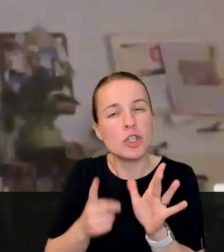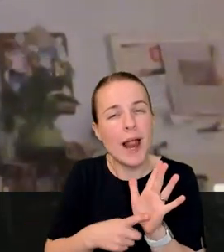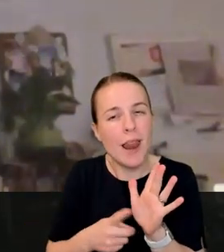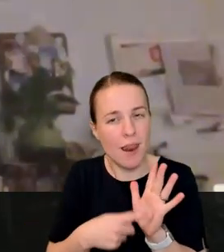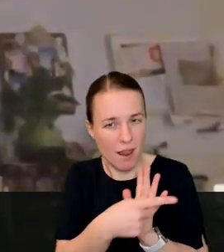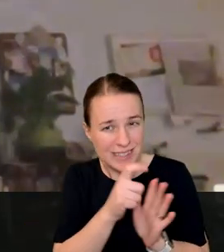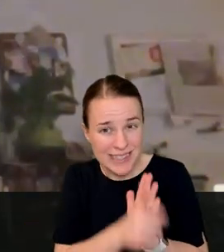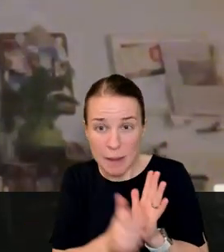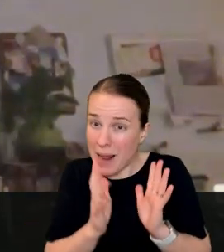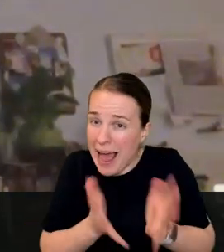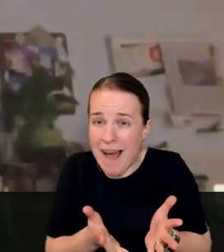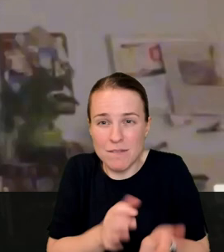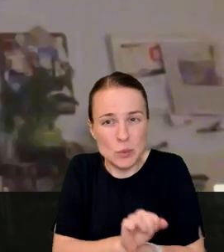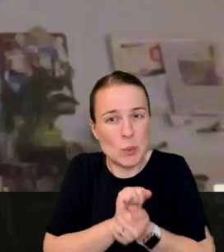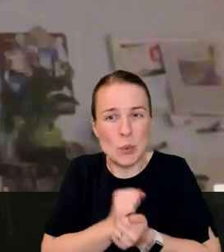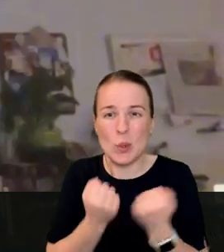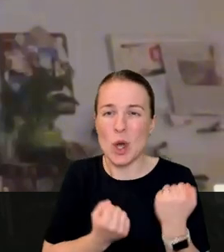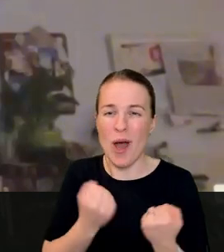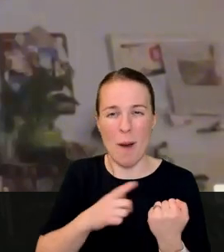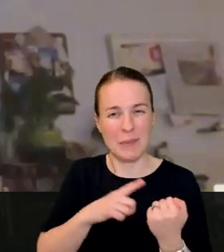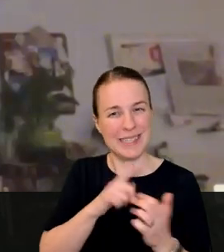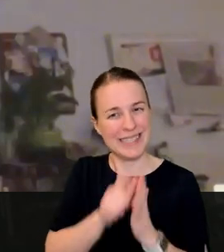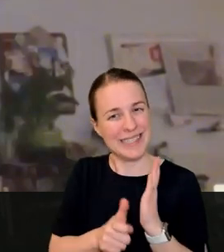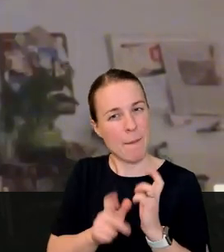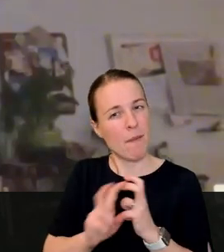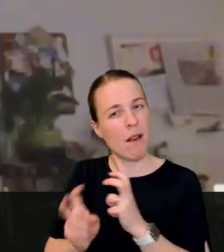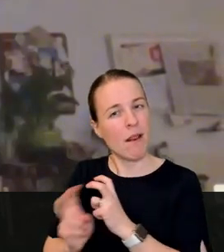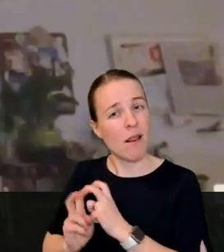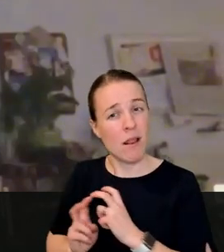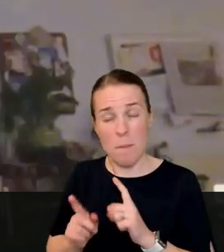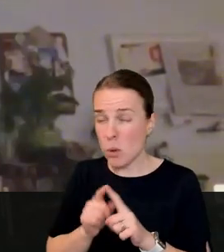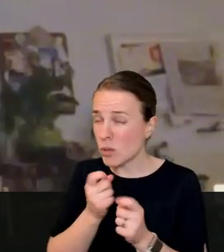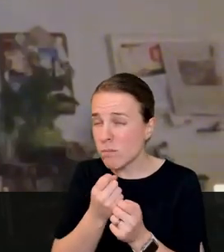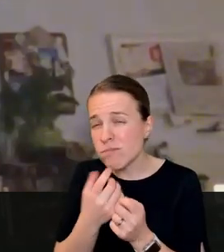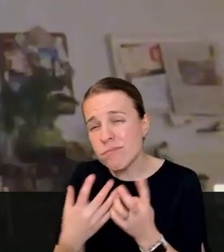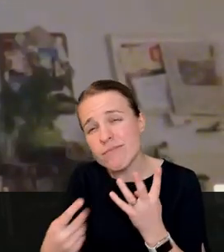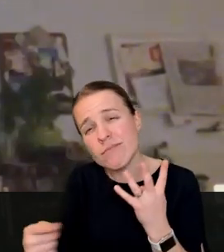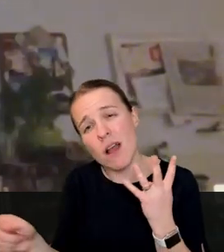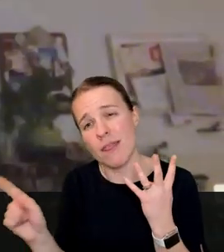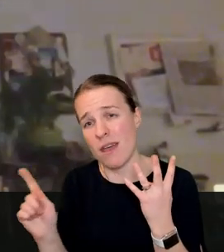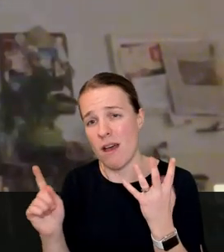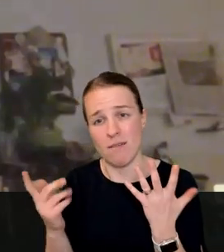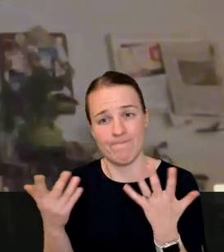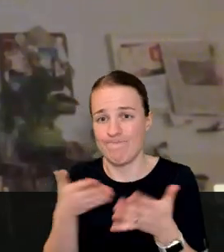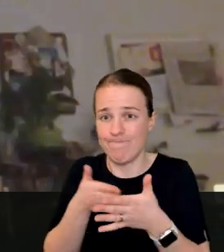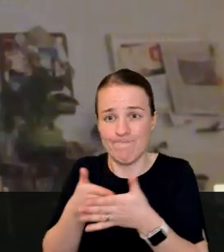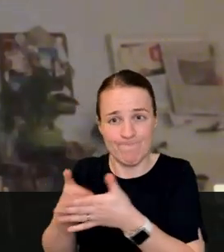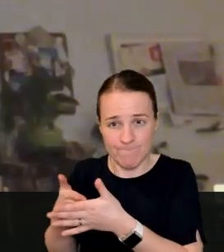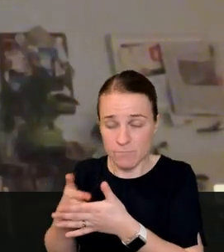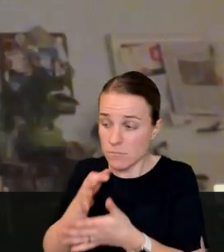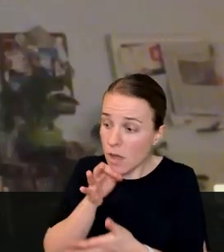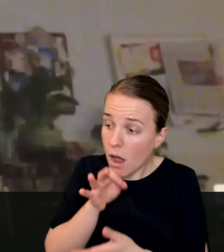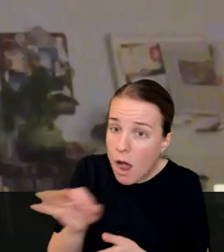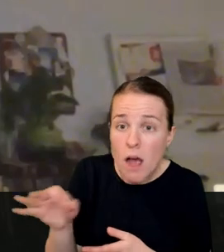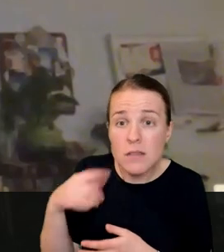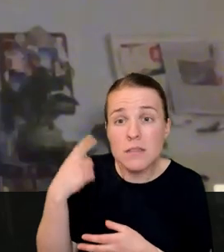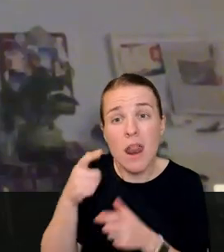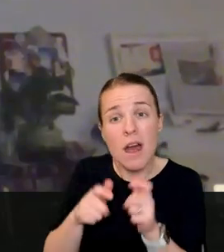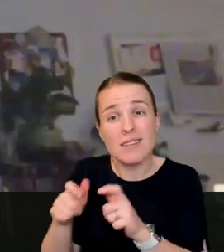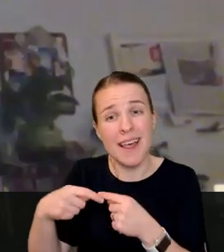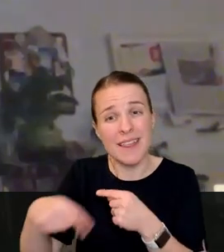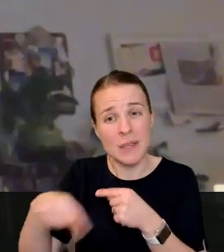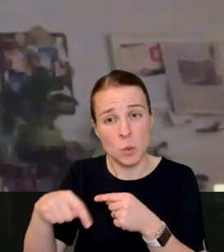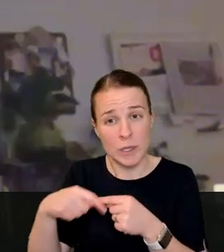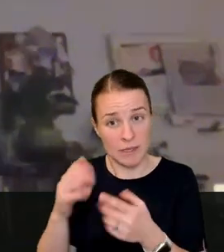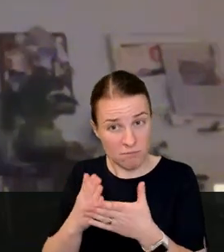for disability reasons, but also many, many other people. I asked Londoners this week whether or not they were car dependent,